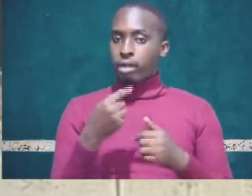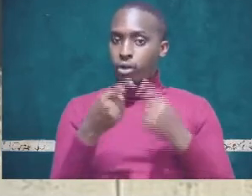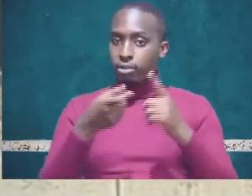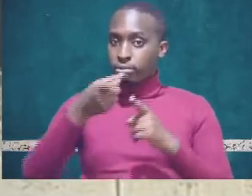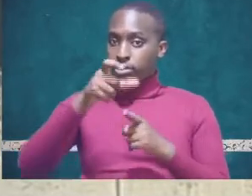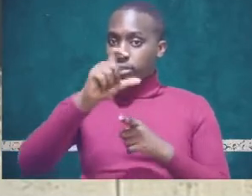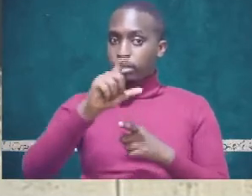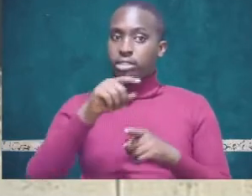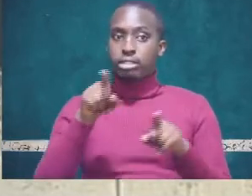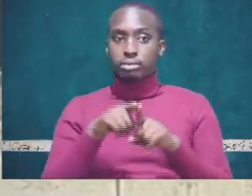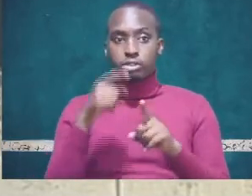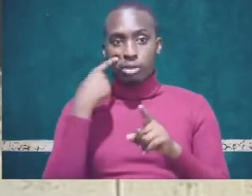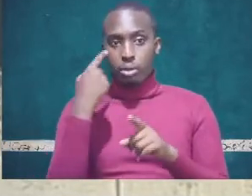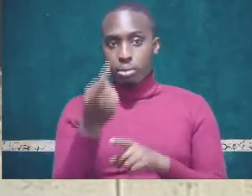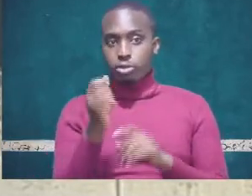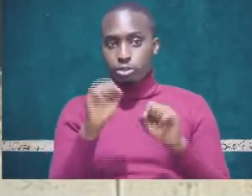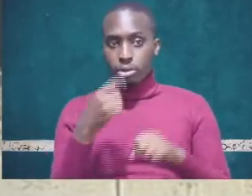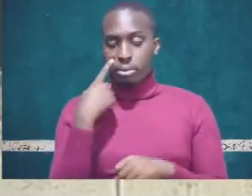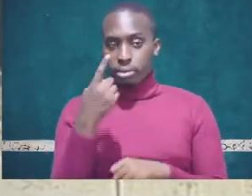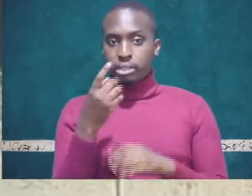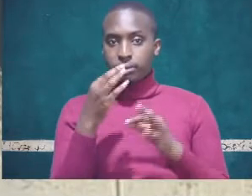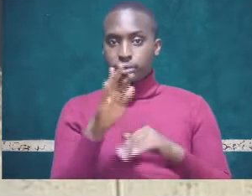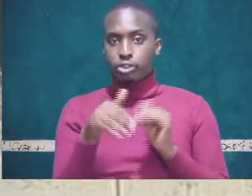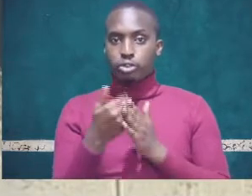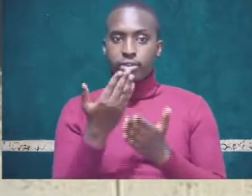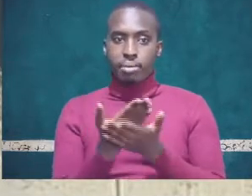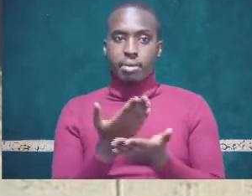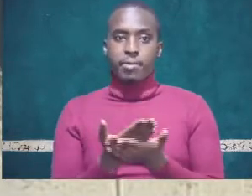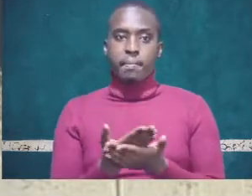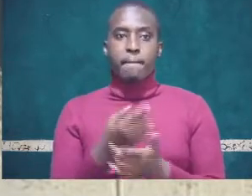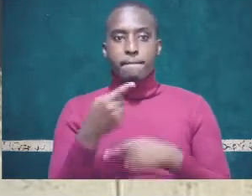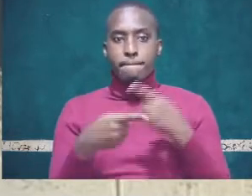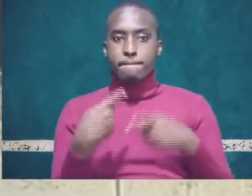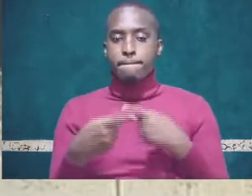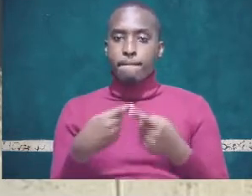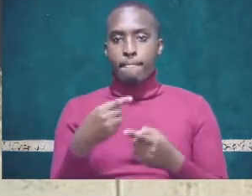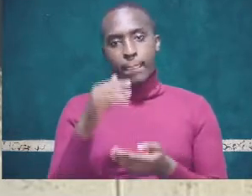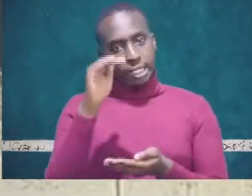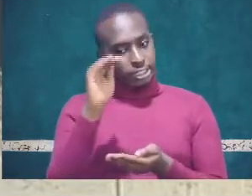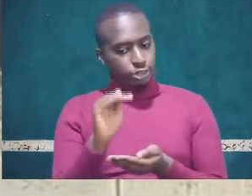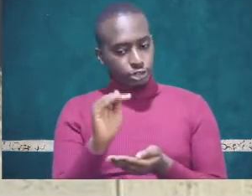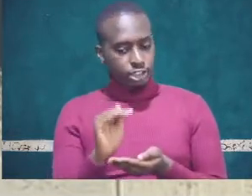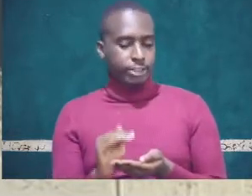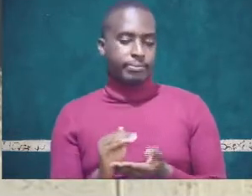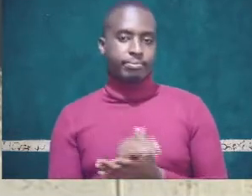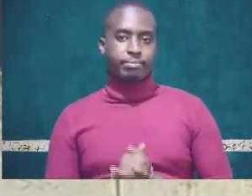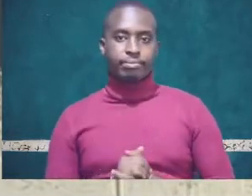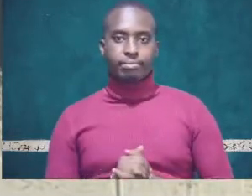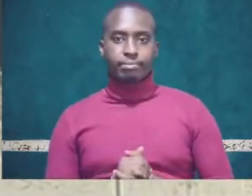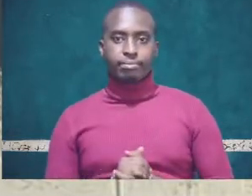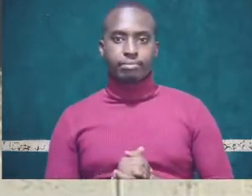then you can check that the quantity demanded keeps on reducing,